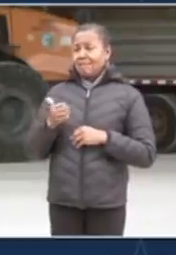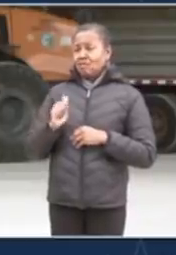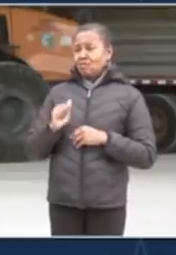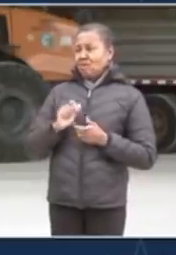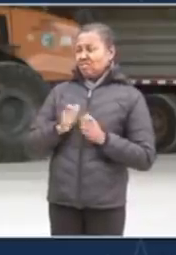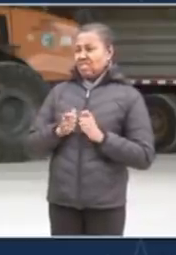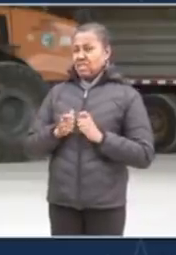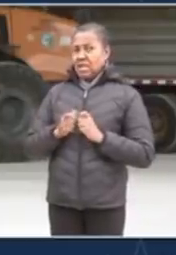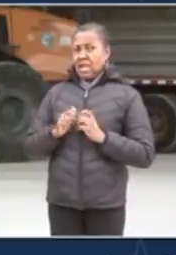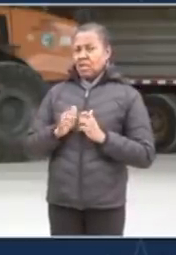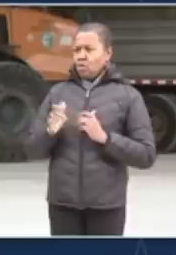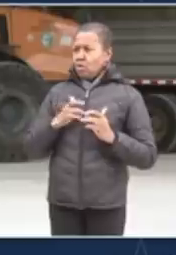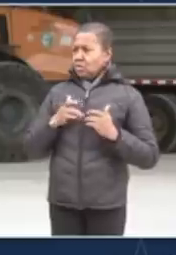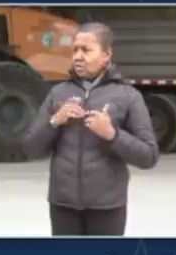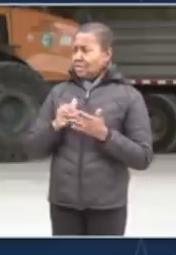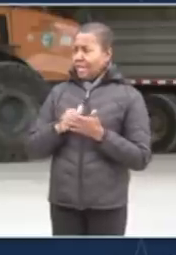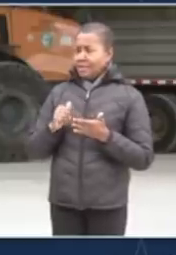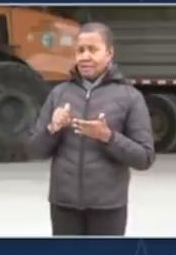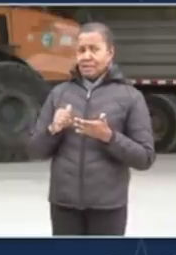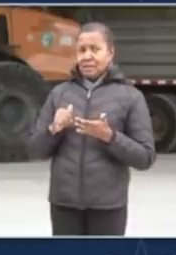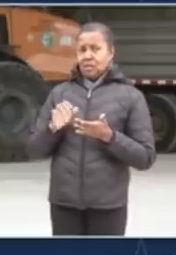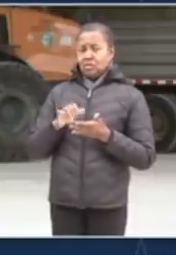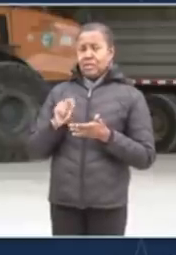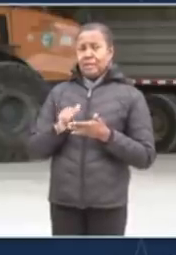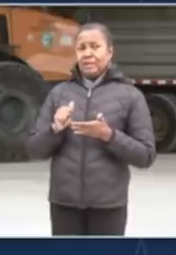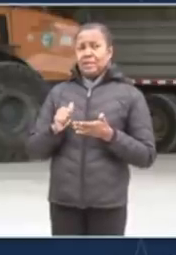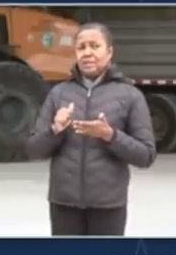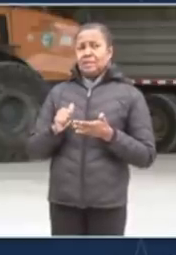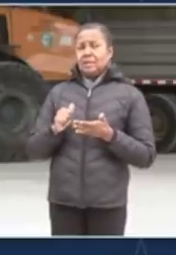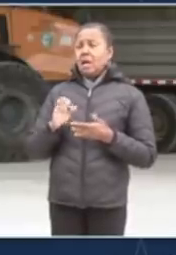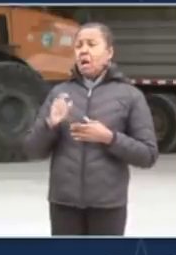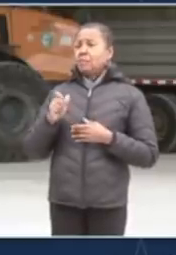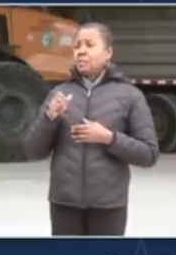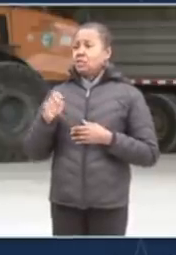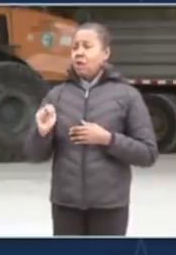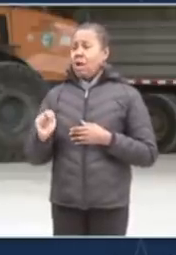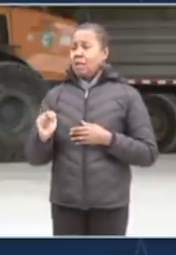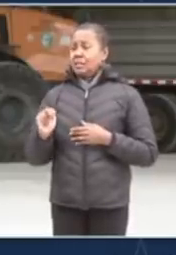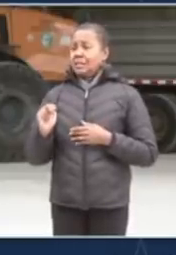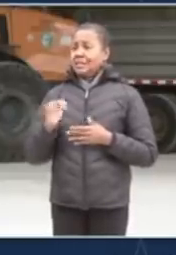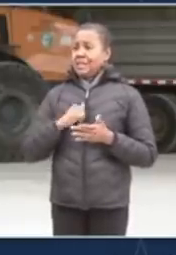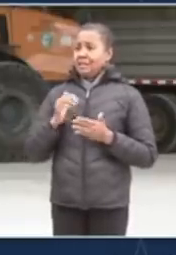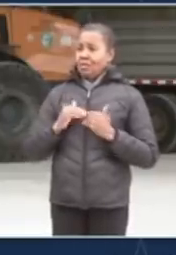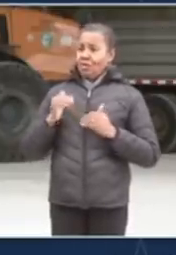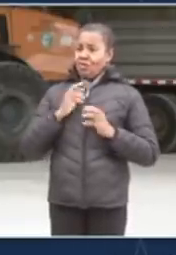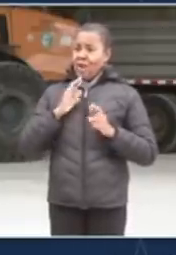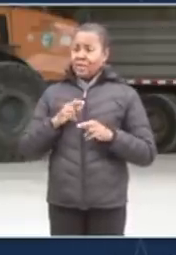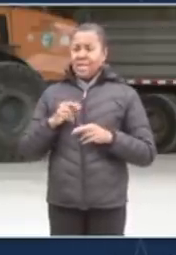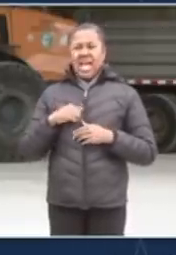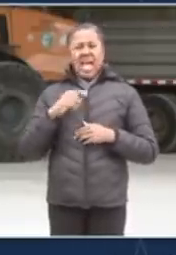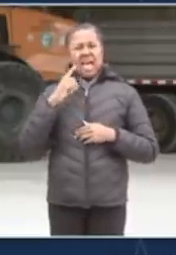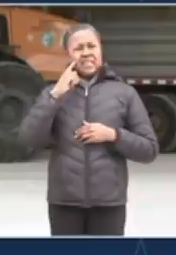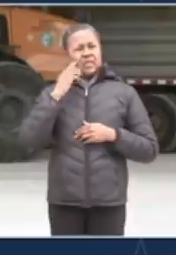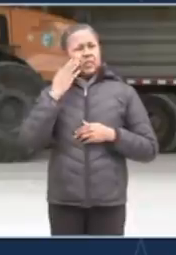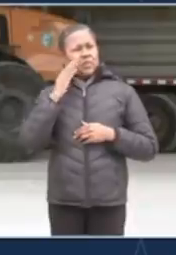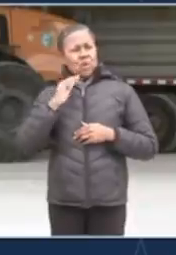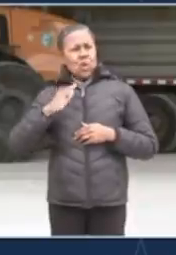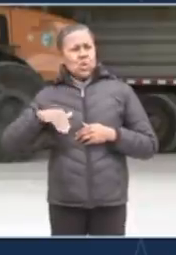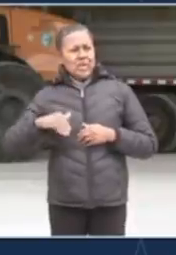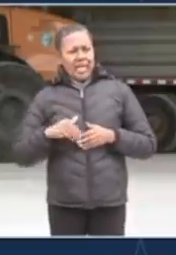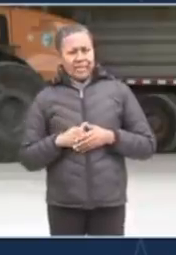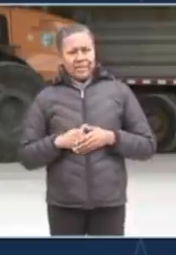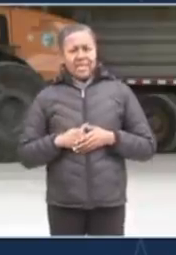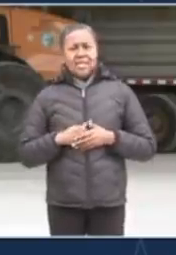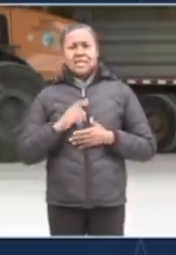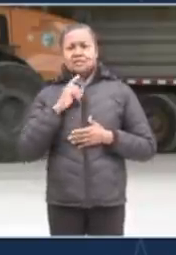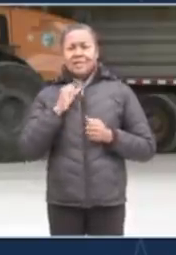but how big a concern is that? And should it be an overreaction or not an overreaction to it? Well, I don't think we know quite yet, right? There's